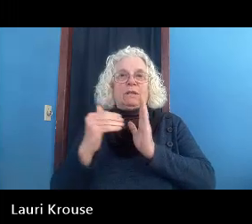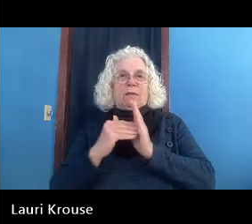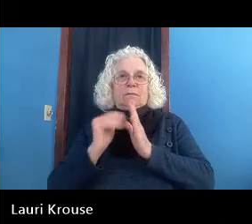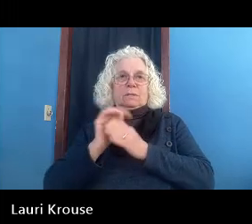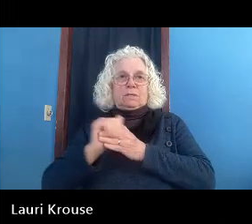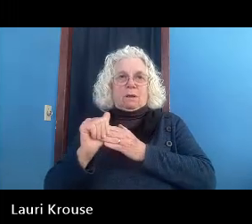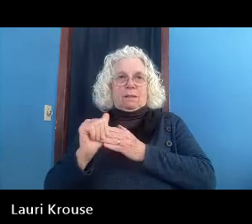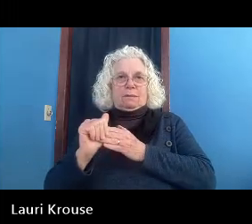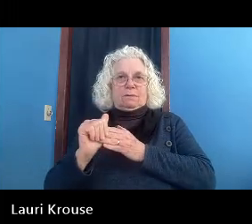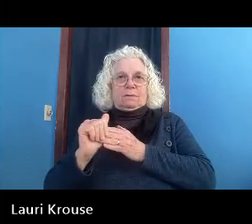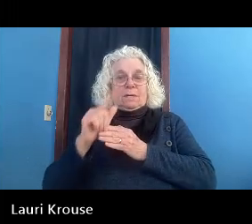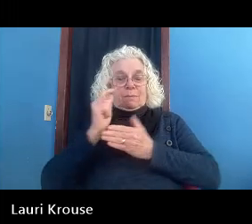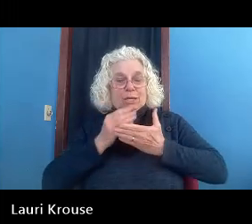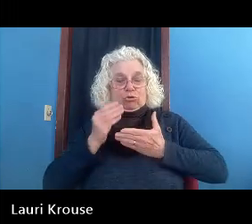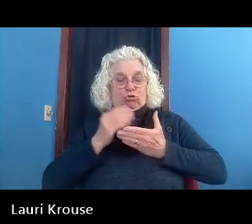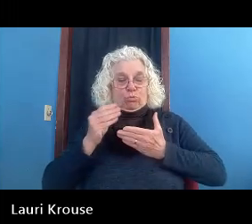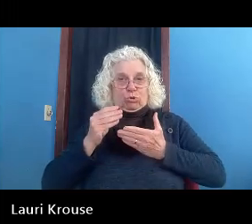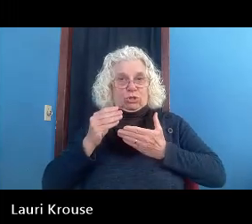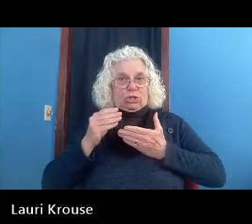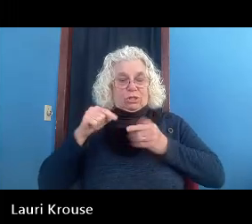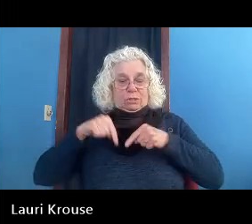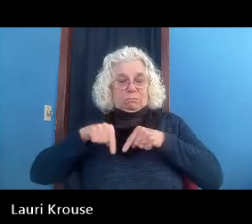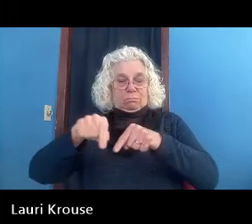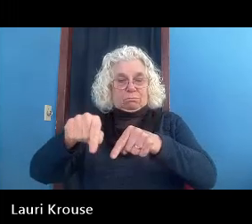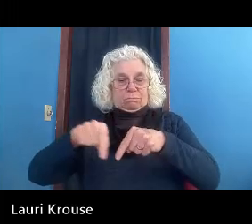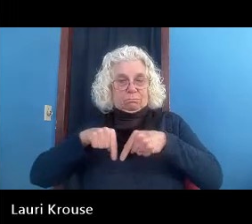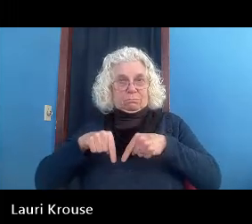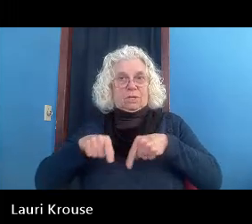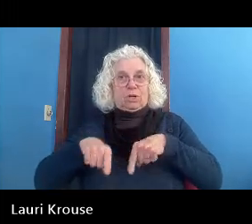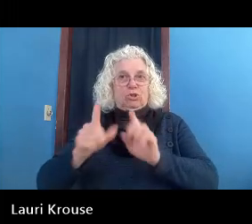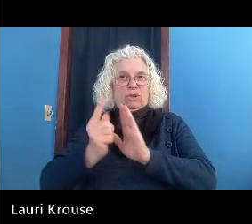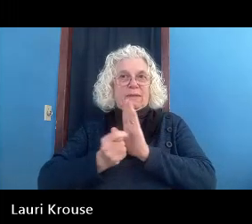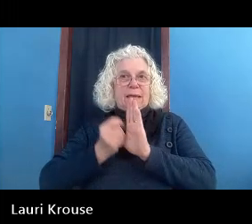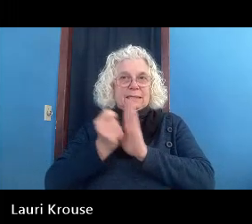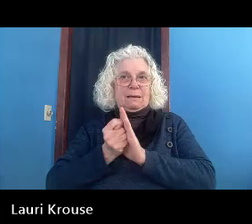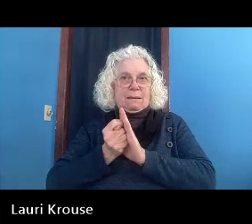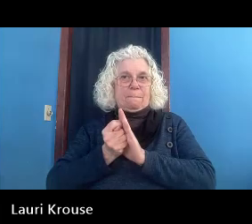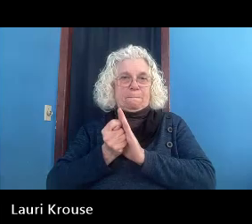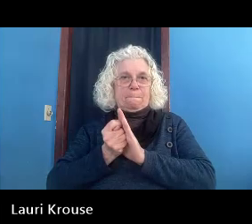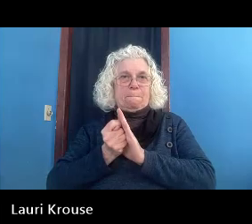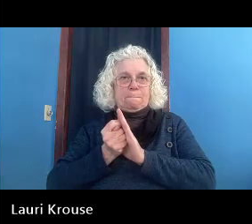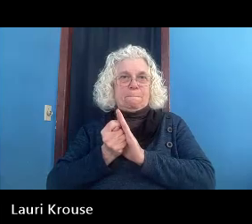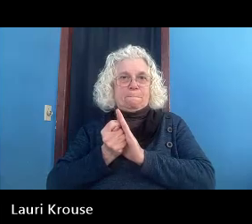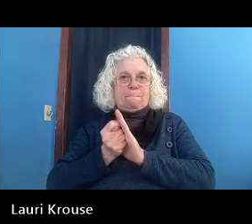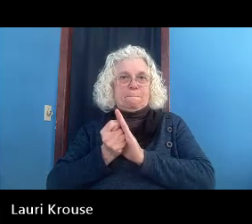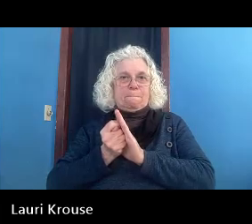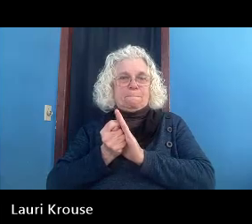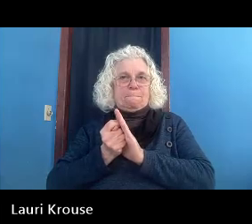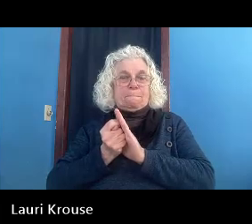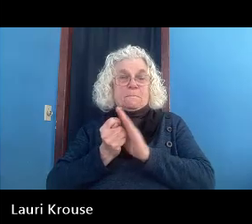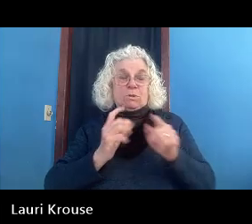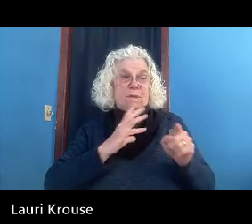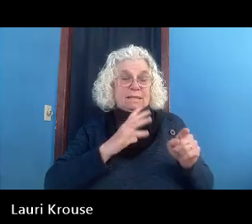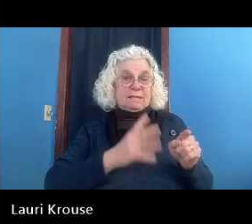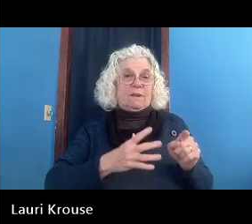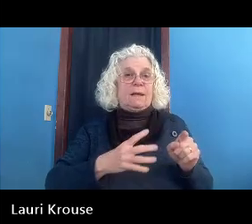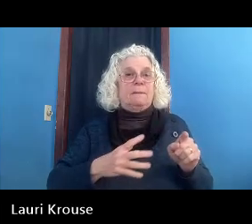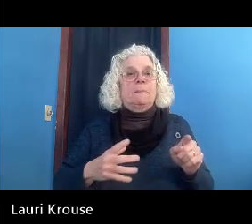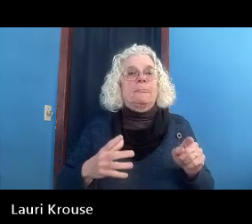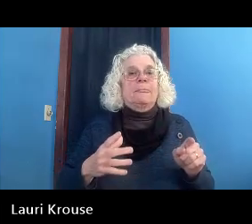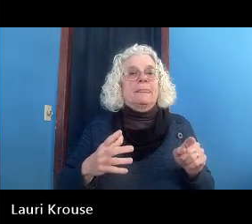you made, because it falls within that time frame. All right. So that's also a neat thing that this program provides. But regardless